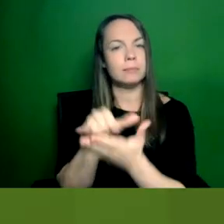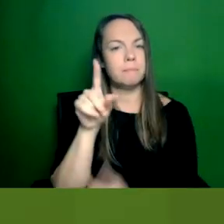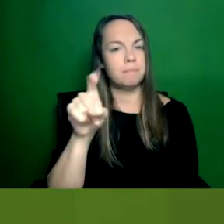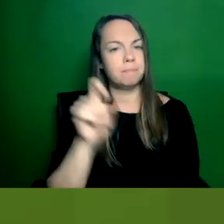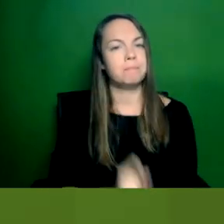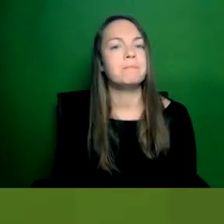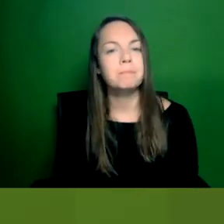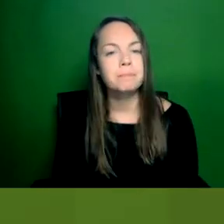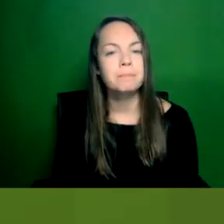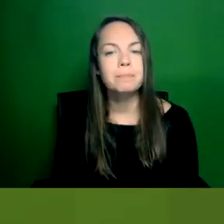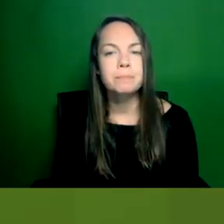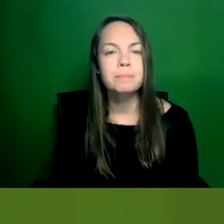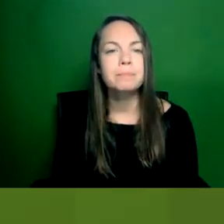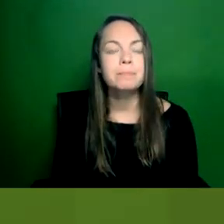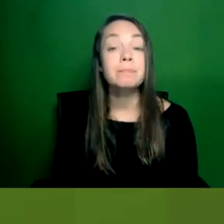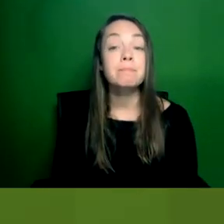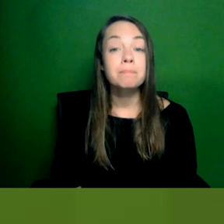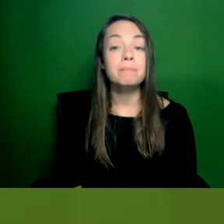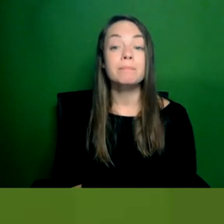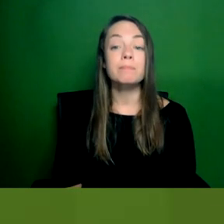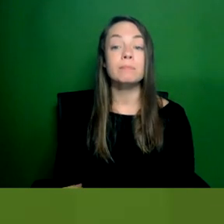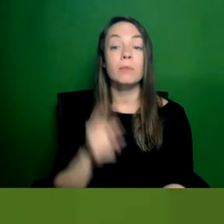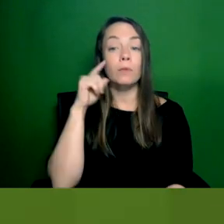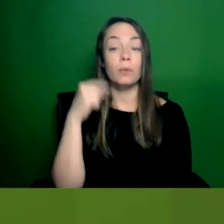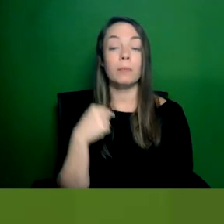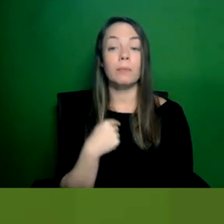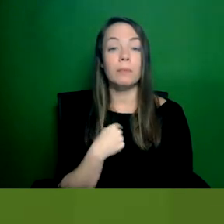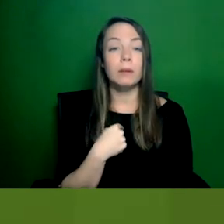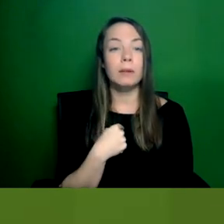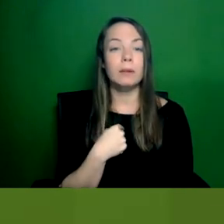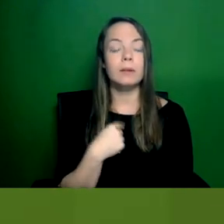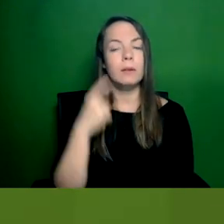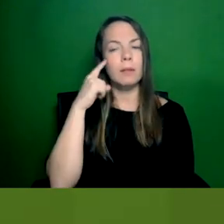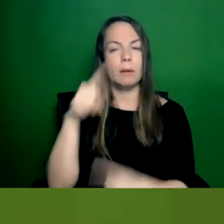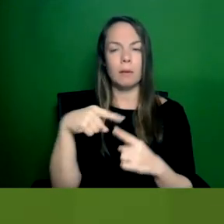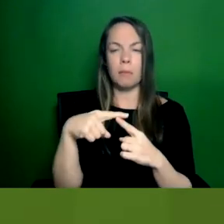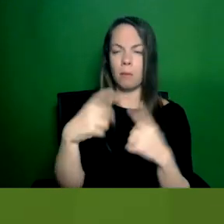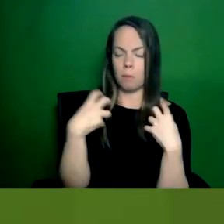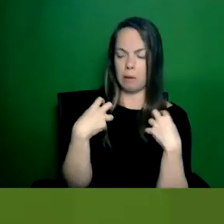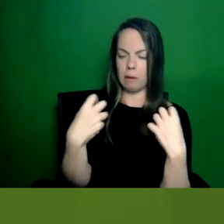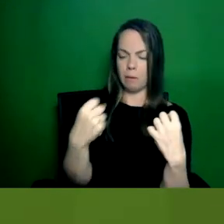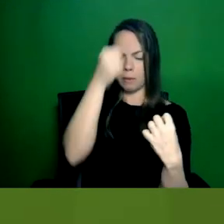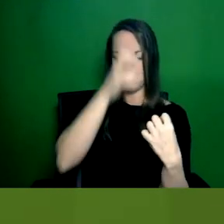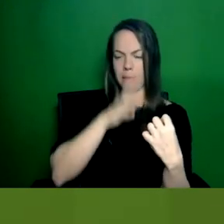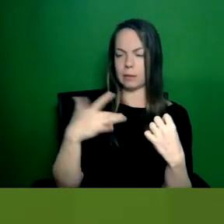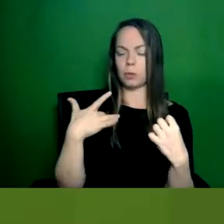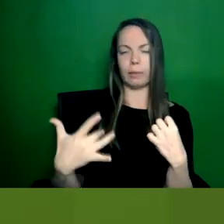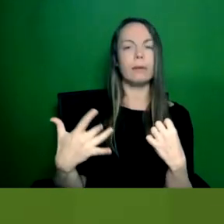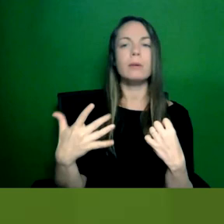I think that for me, the framing around healthy masculinity is something